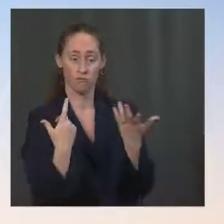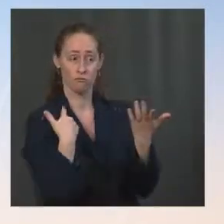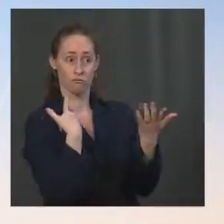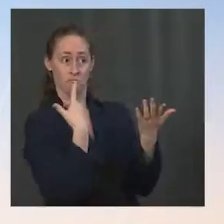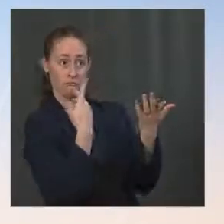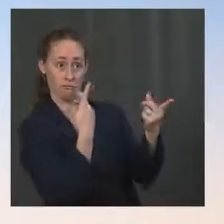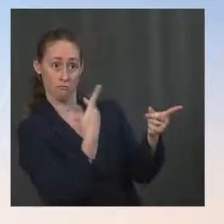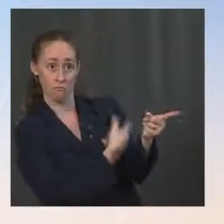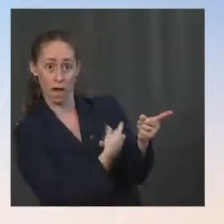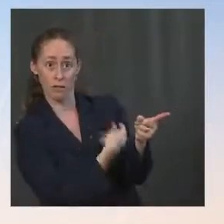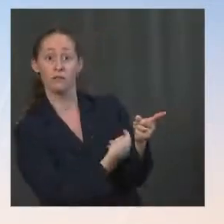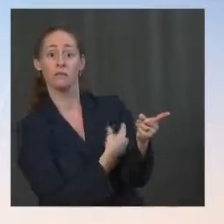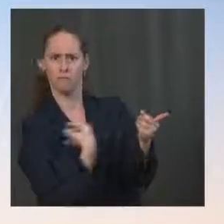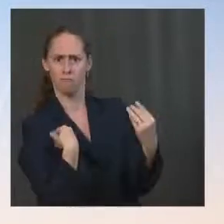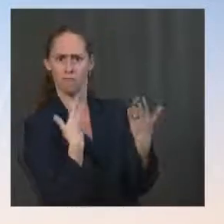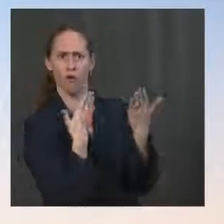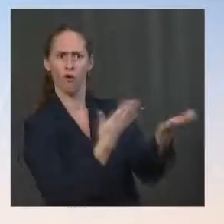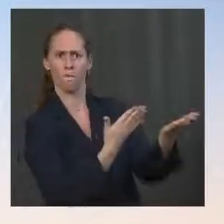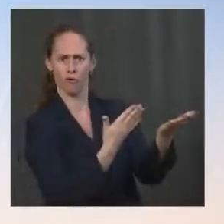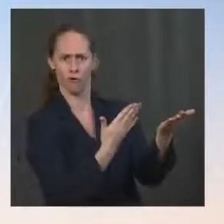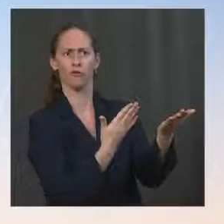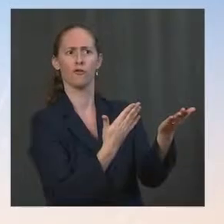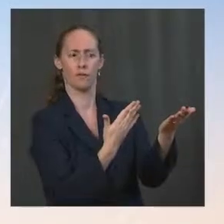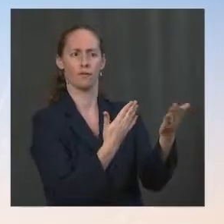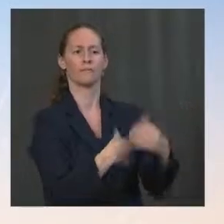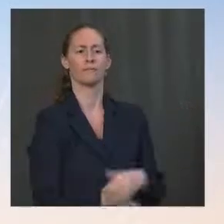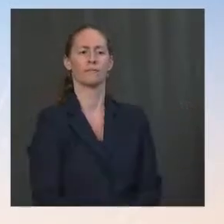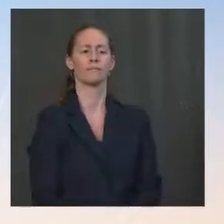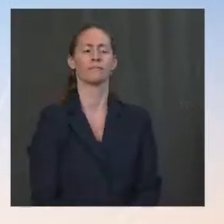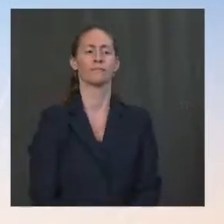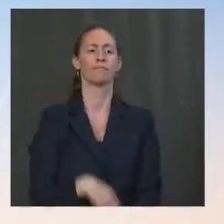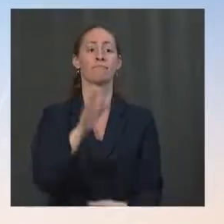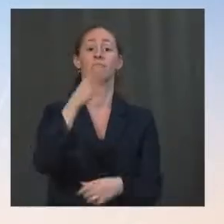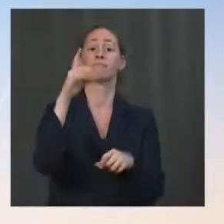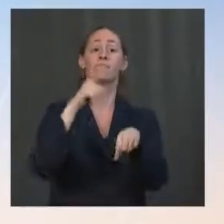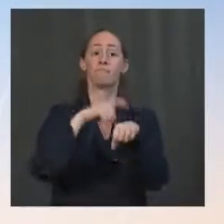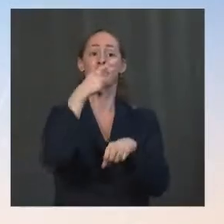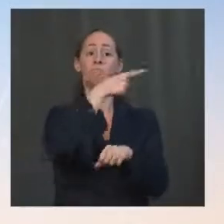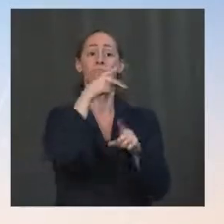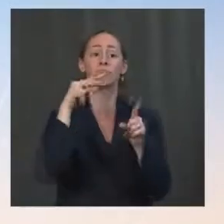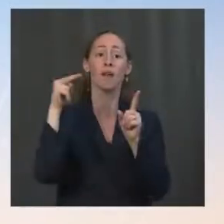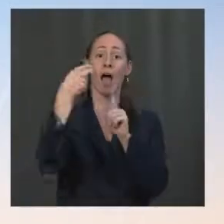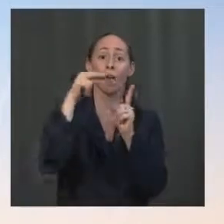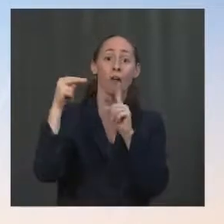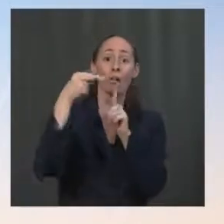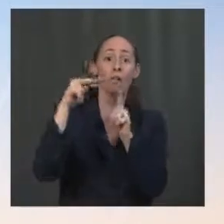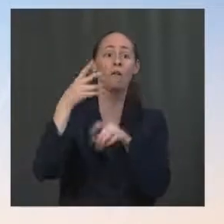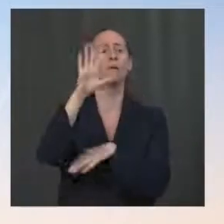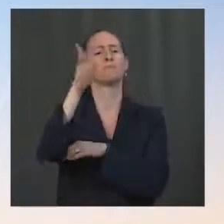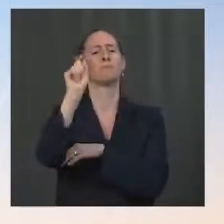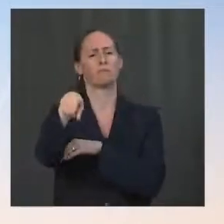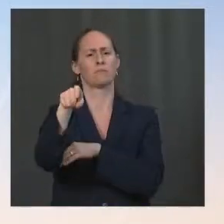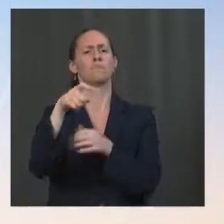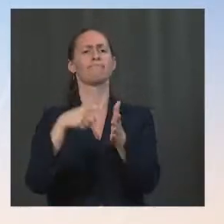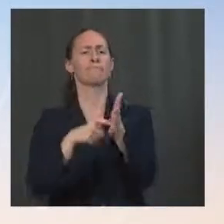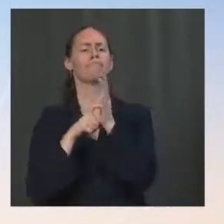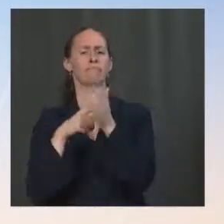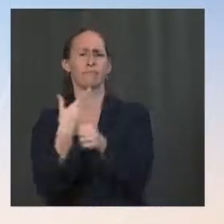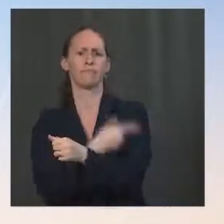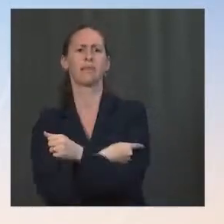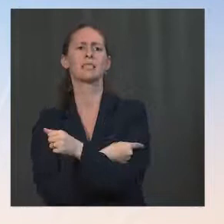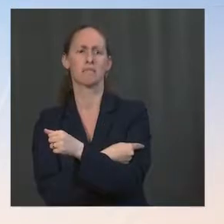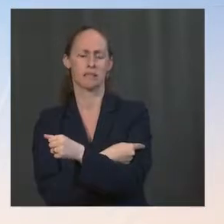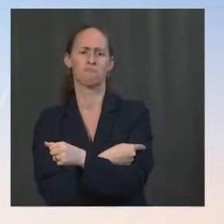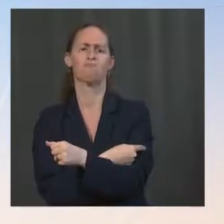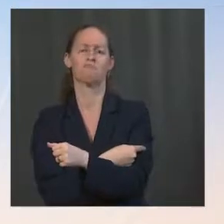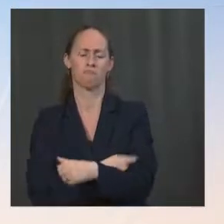in on the condition on parole as parolees, it is required. It is a condition of their parole to the United